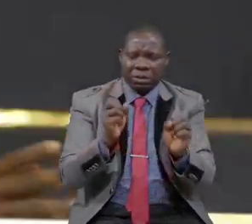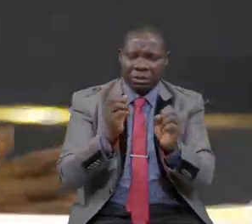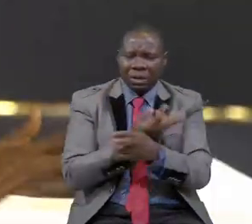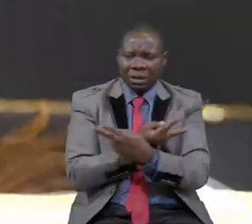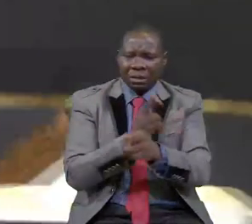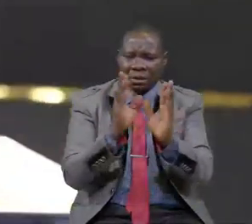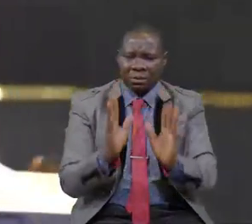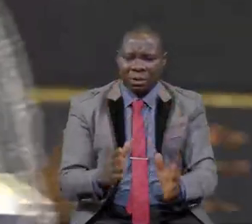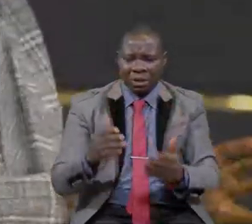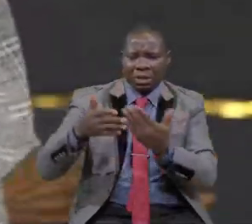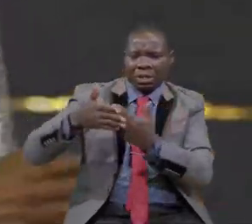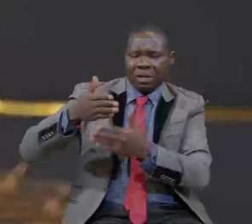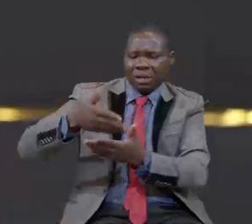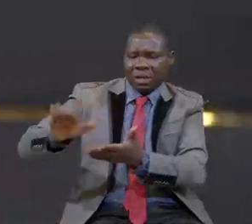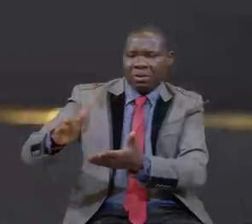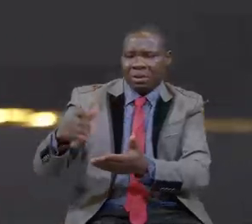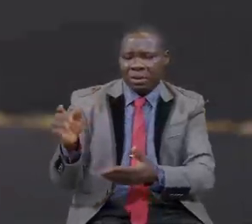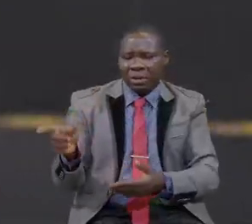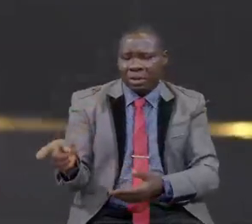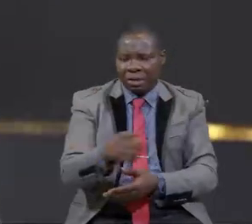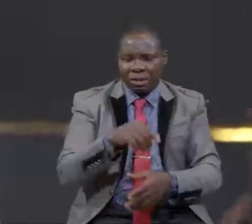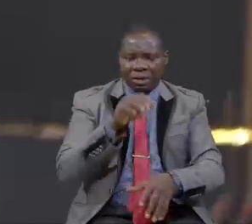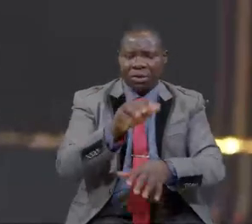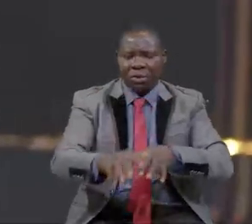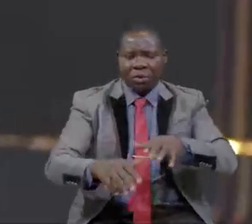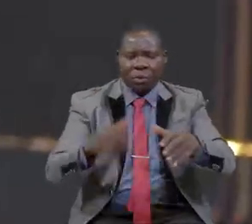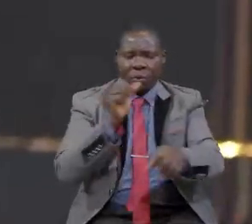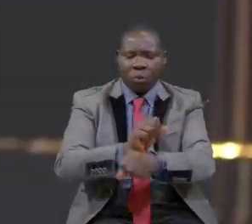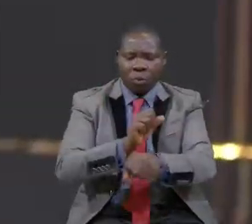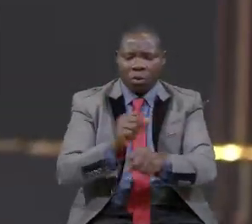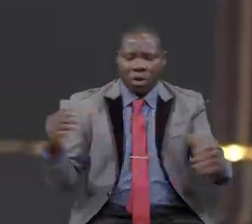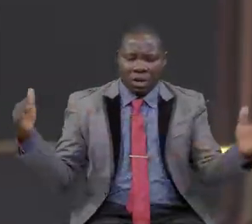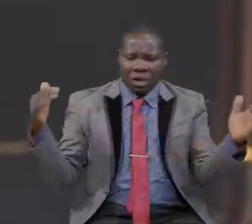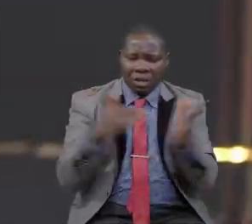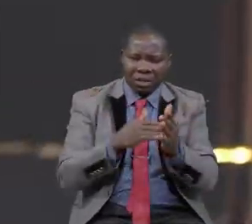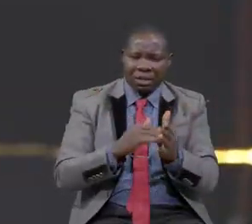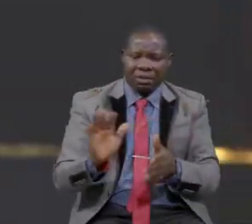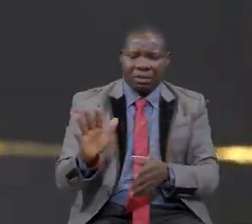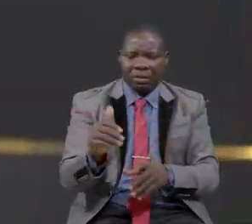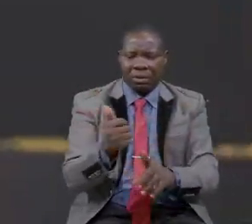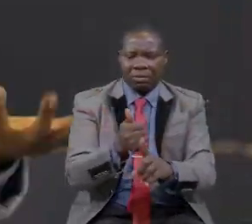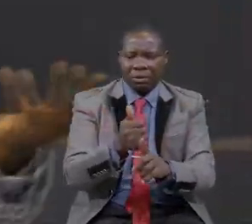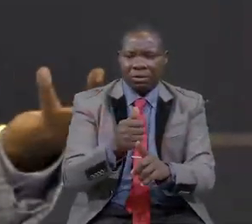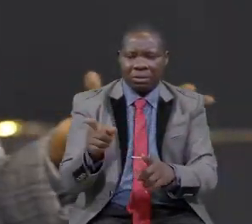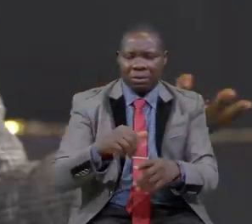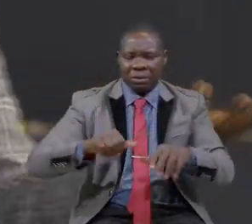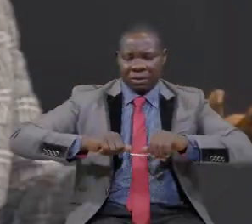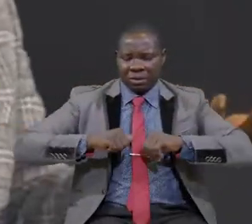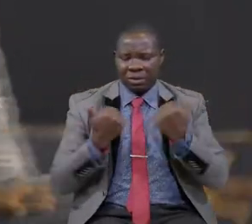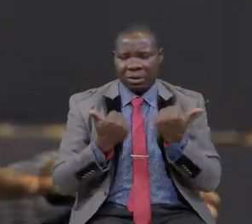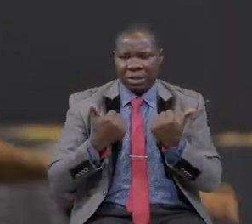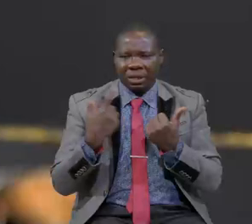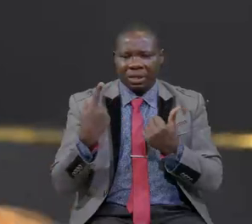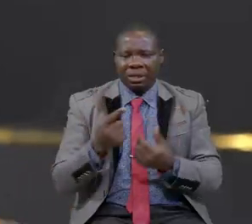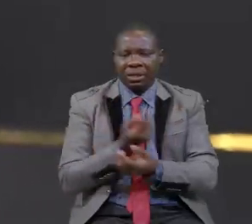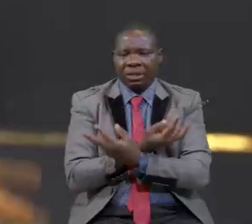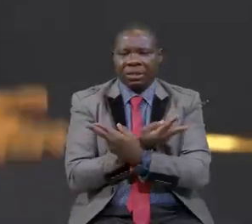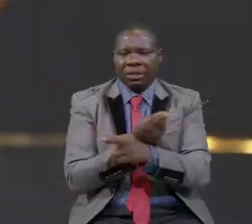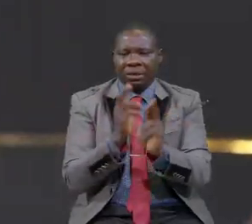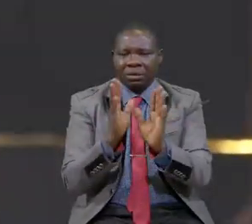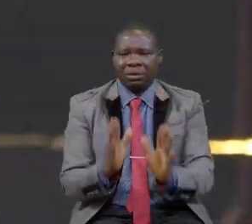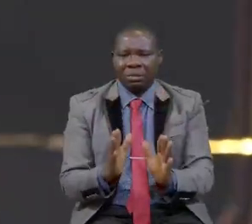walk against themselves. They deny the Redeemer the